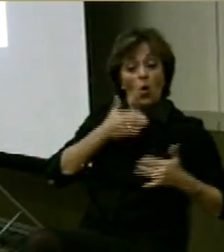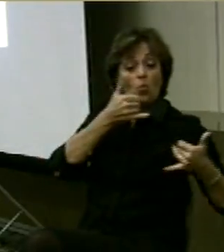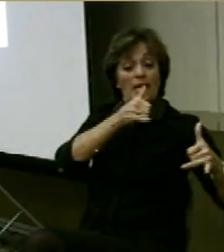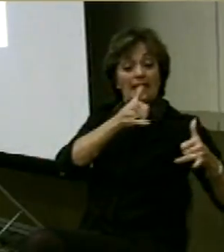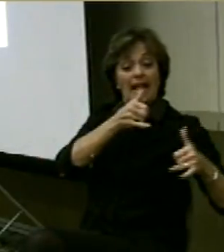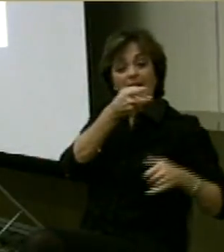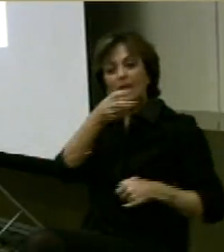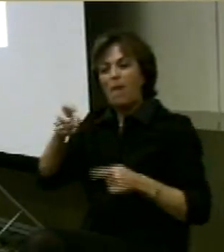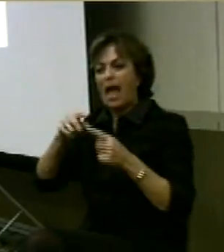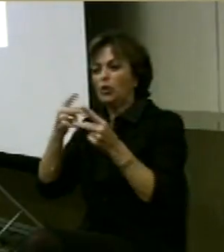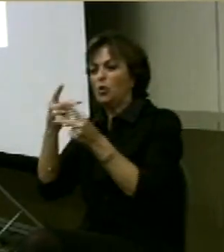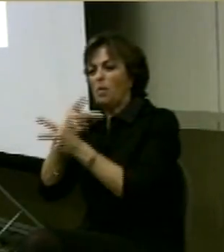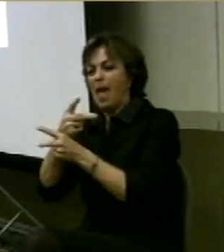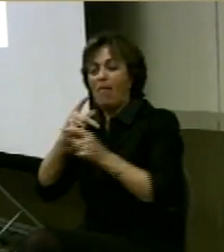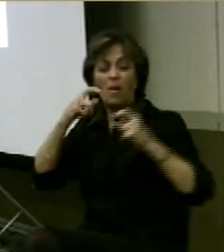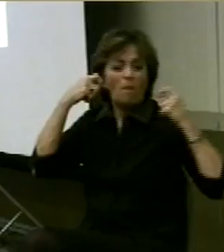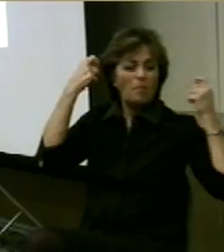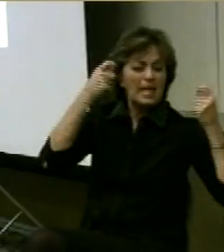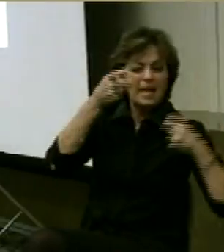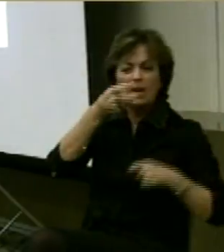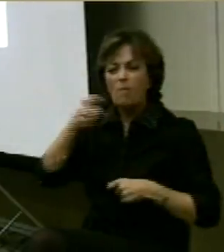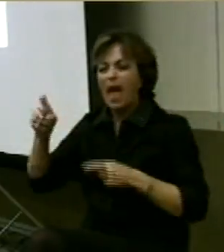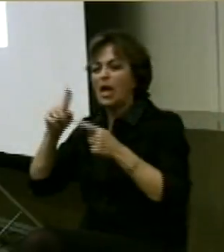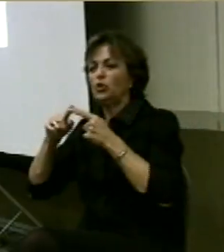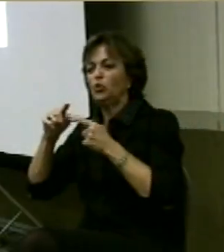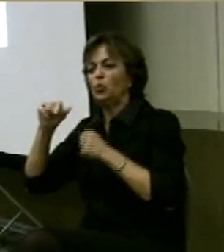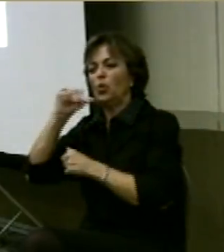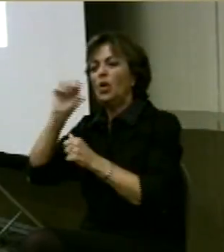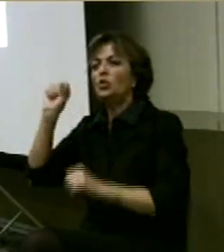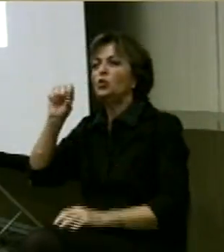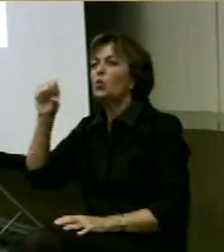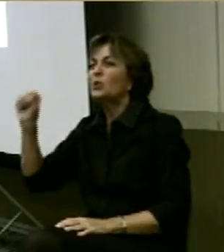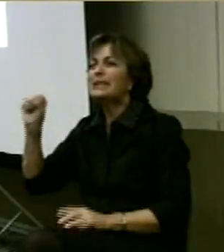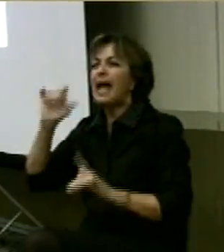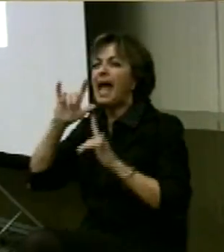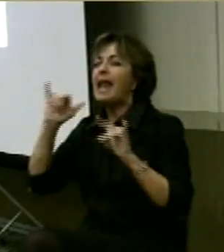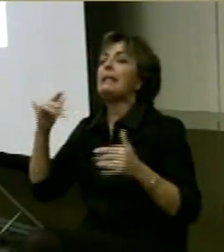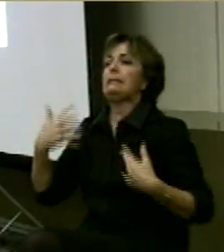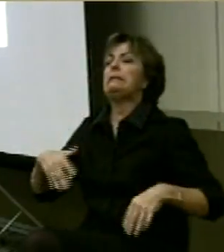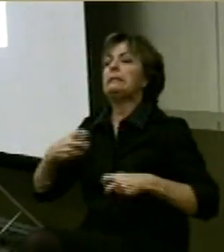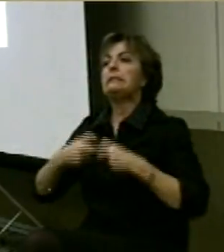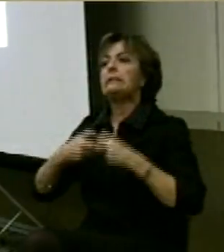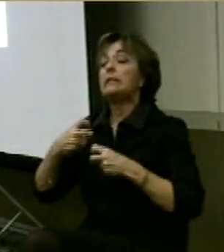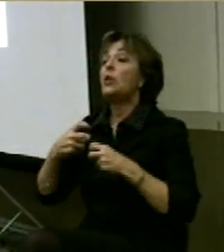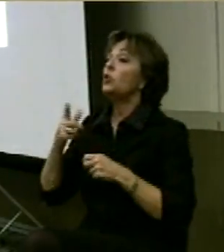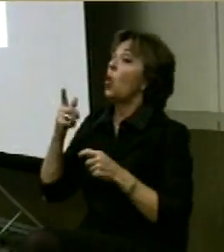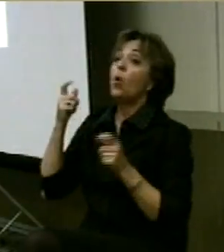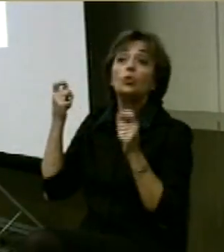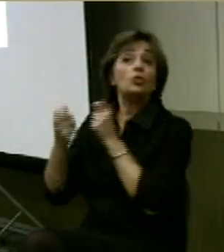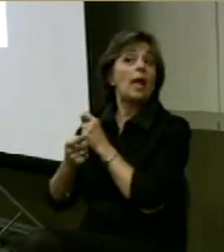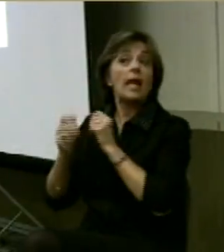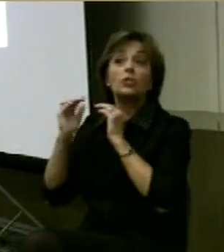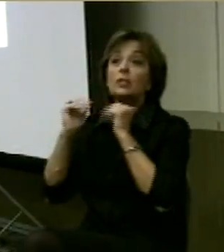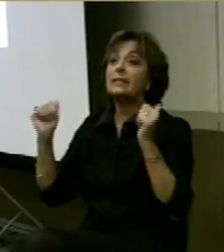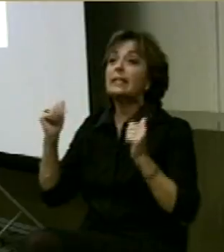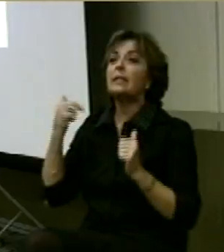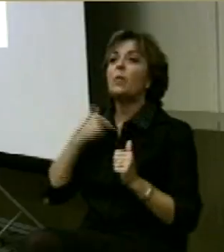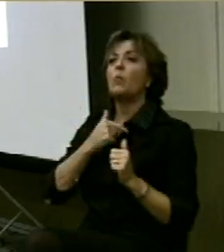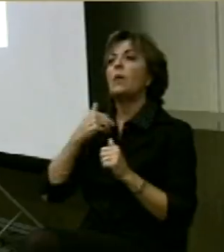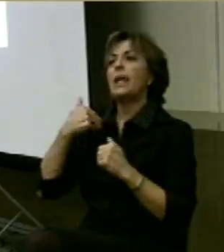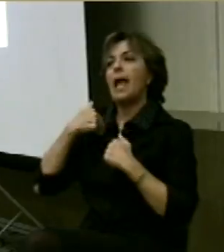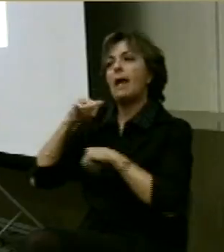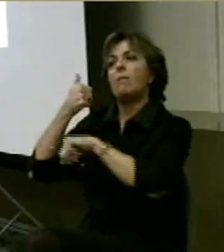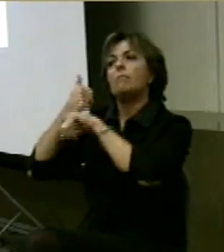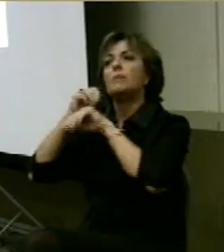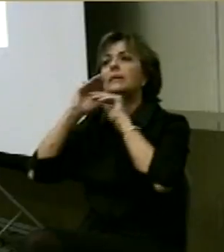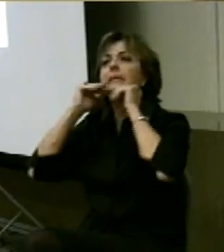from PE back to social studies and whatnot. So what we did is, instead of changing their whole system, we just had them put smiley faces